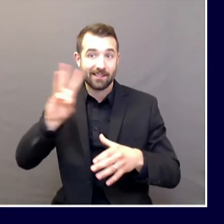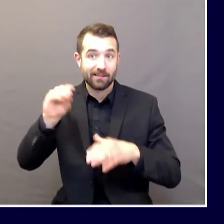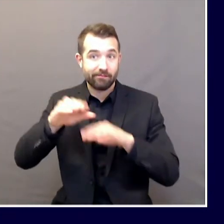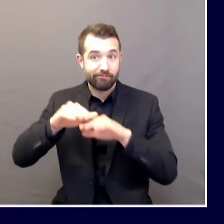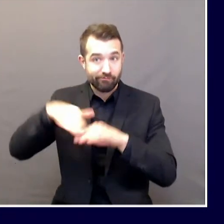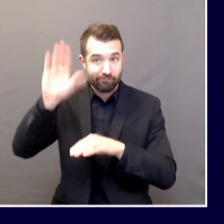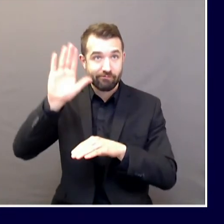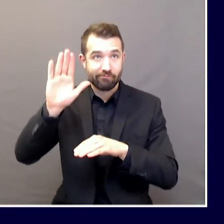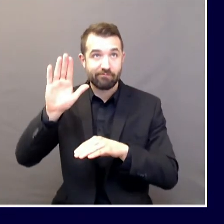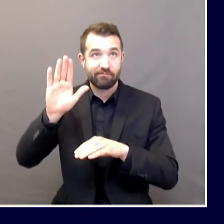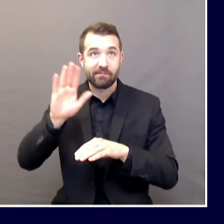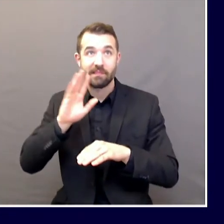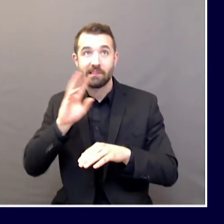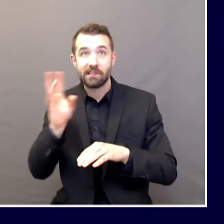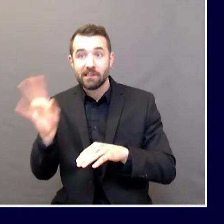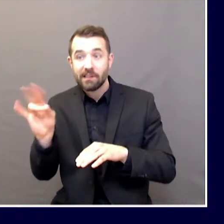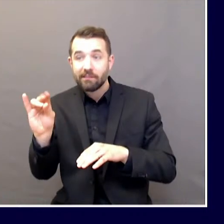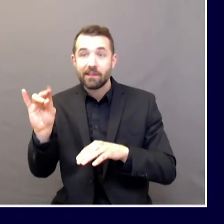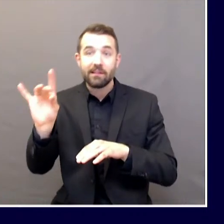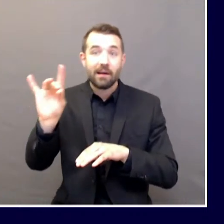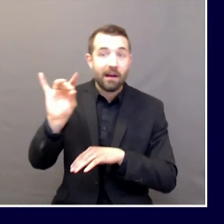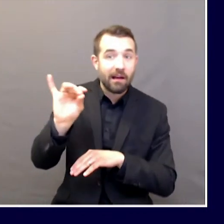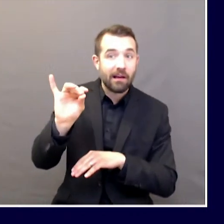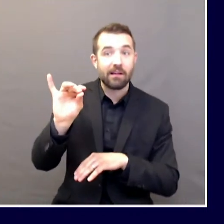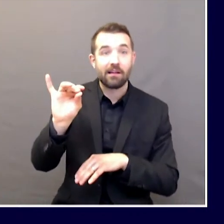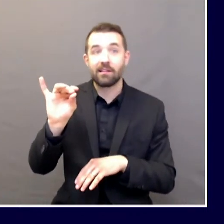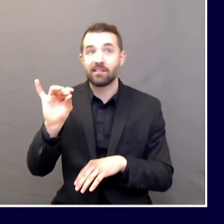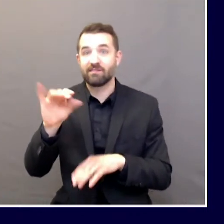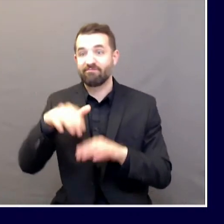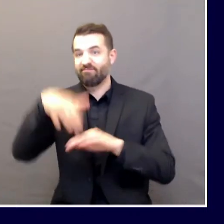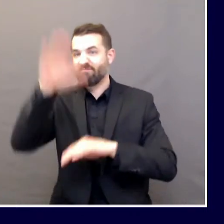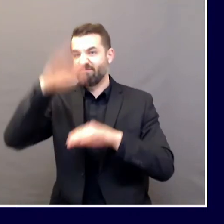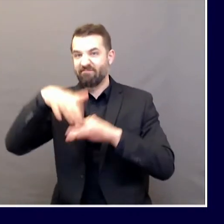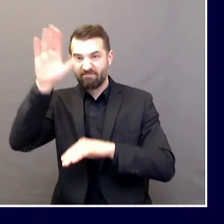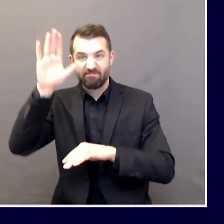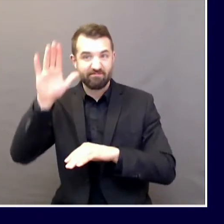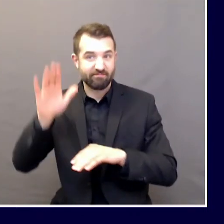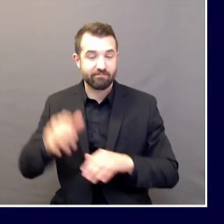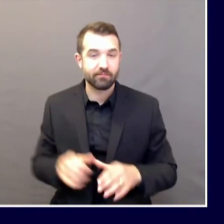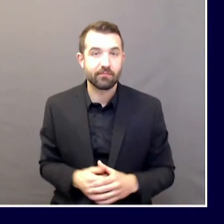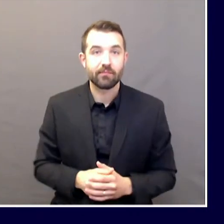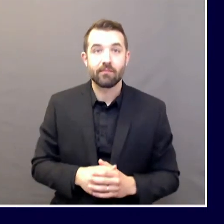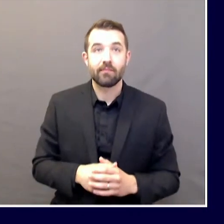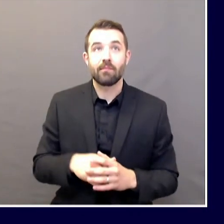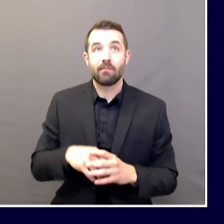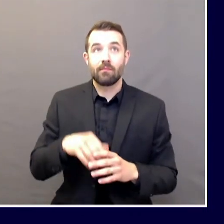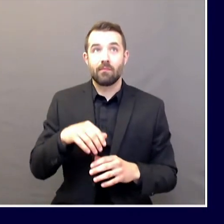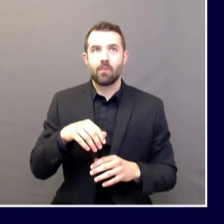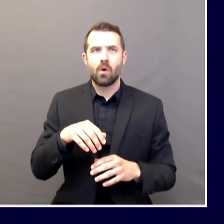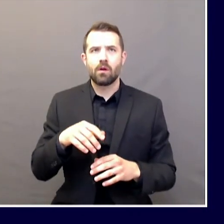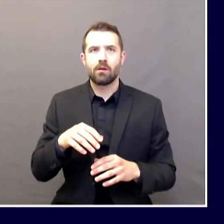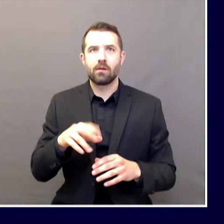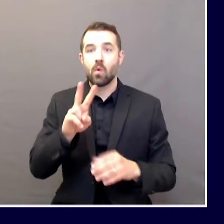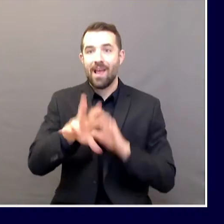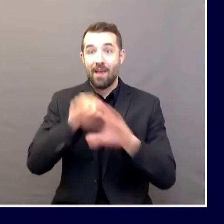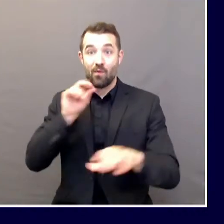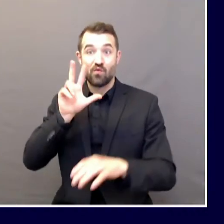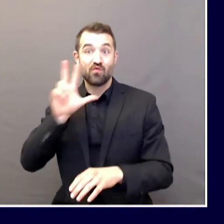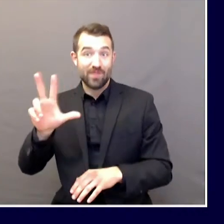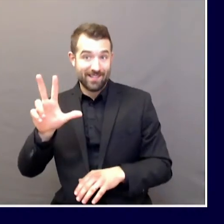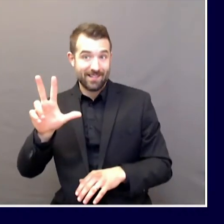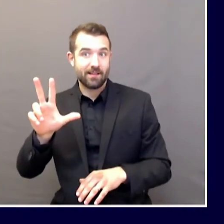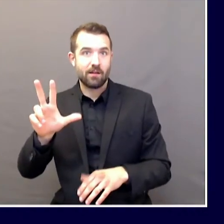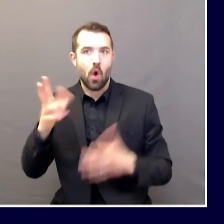above, 2 out of every 3 Maine people, 60 and above, has received at least